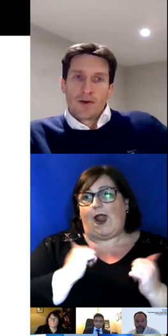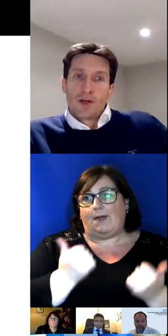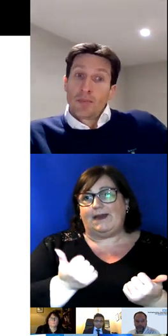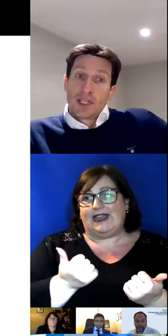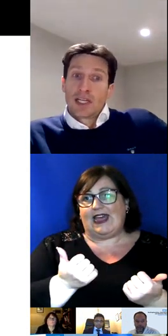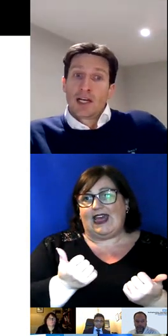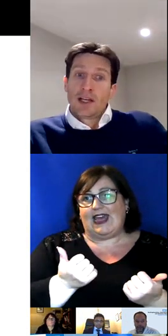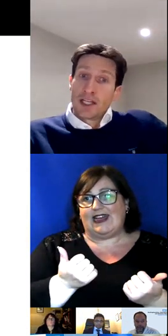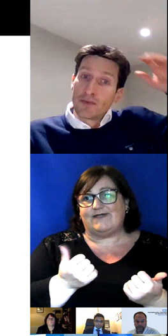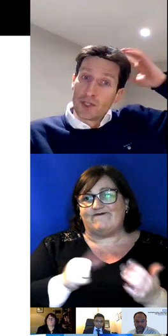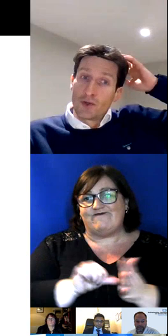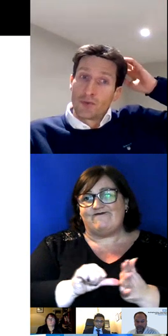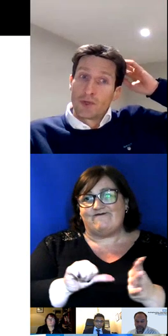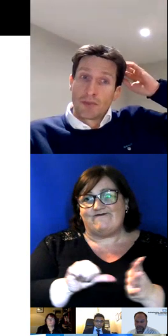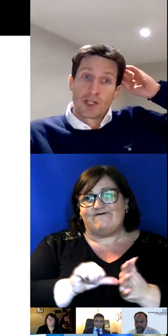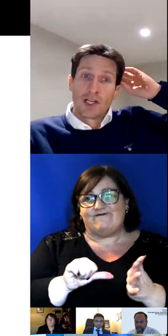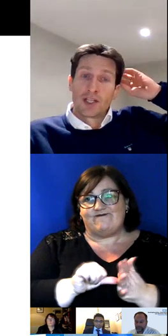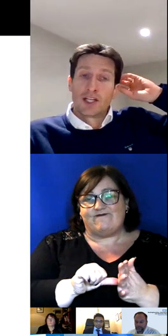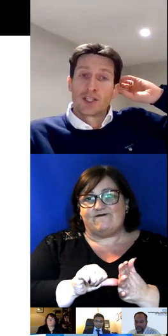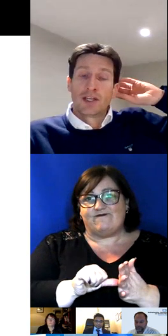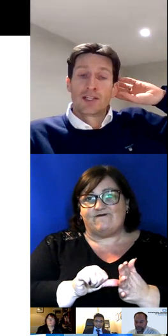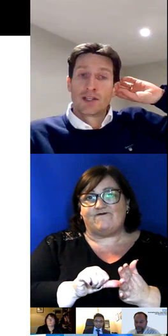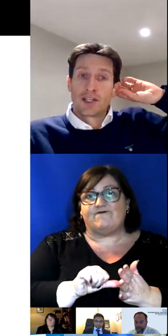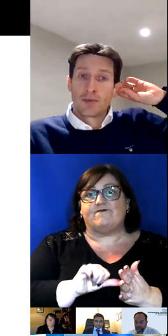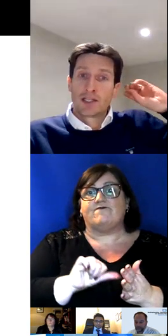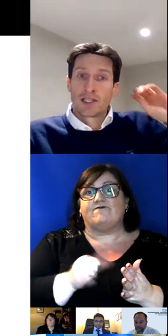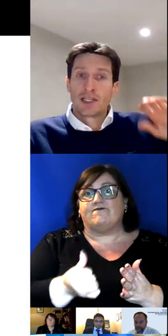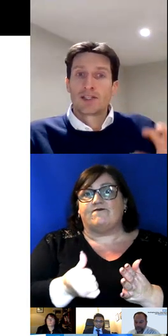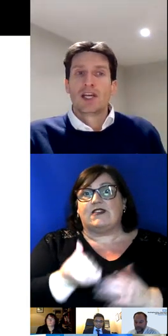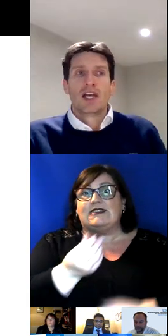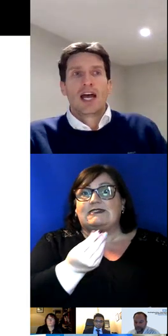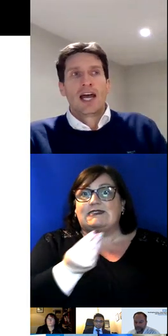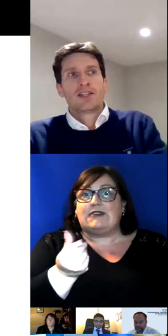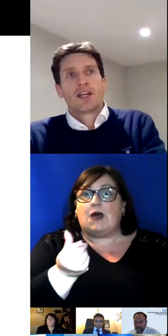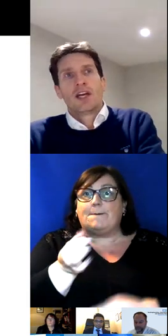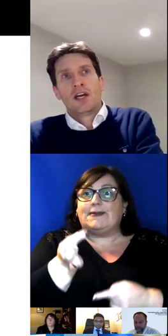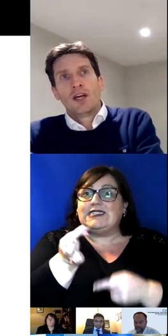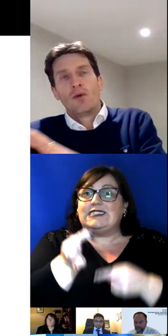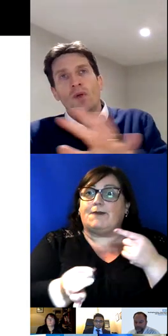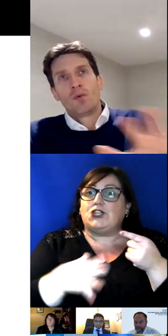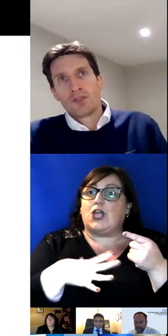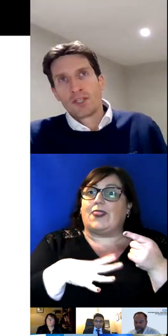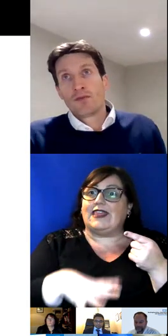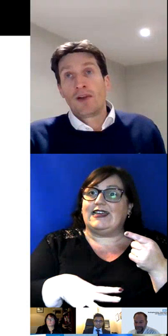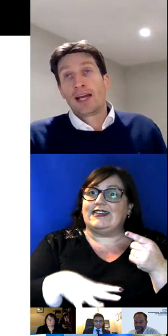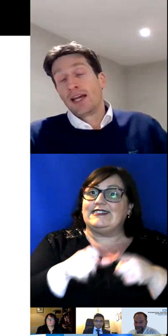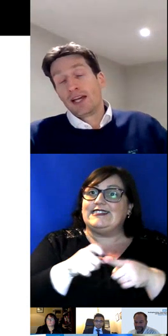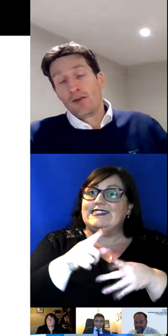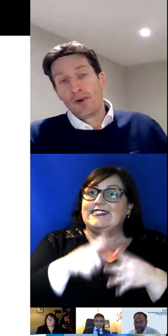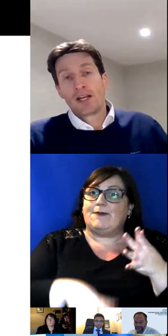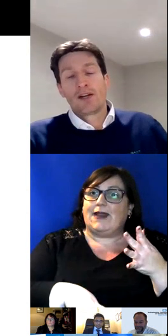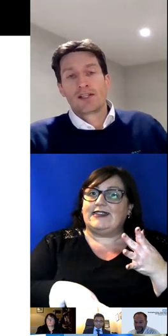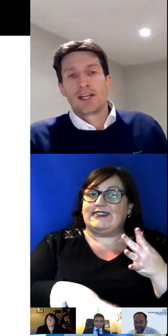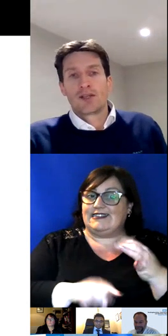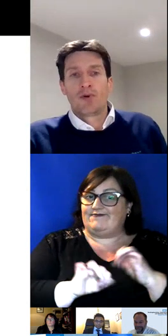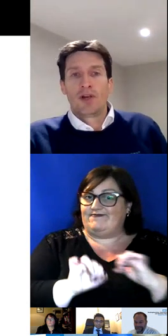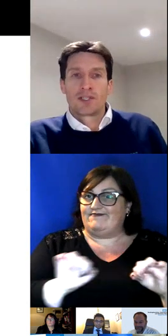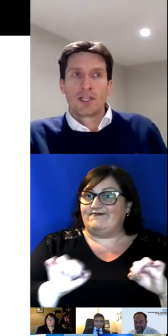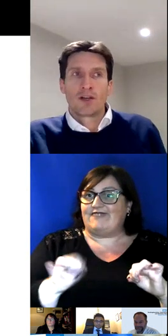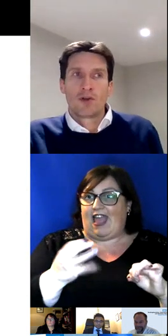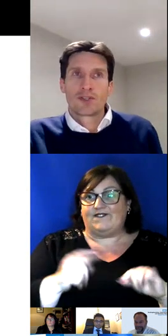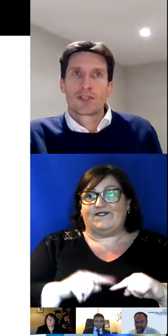And then there are particular needs for children with special education needs and disabilities. And we wanted to flag that and recognise